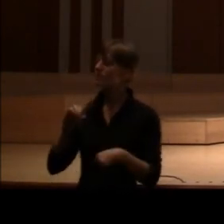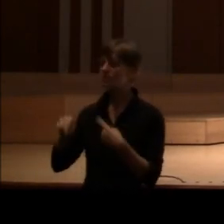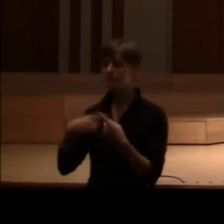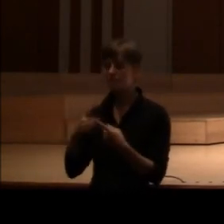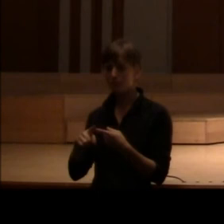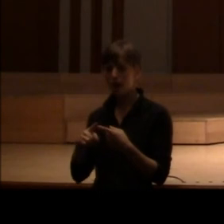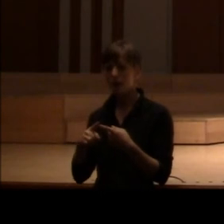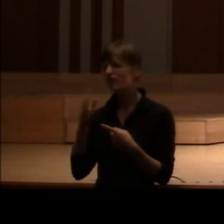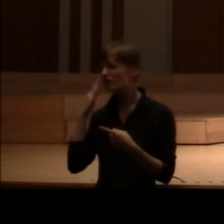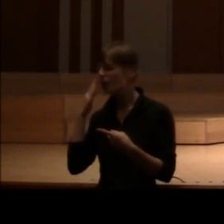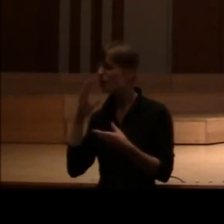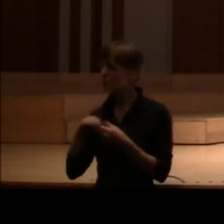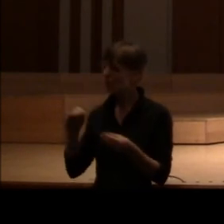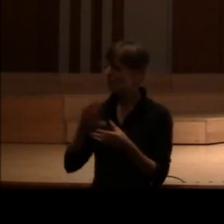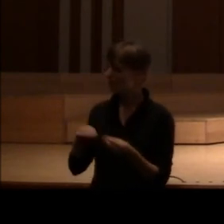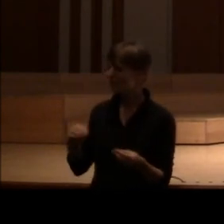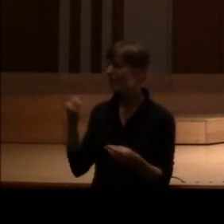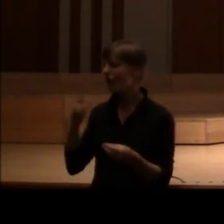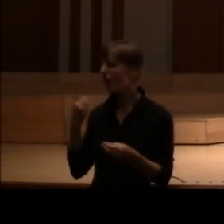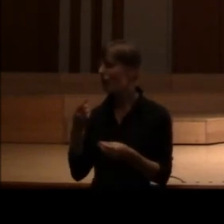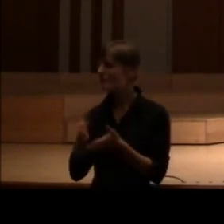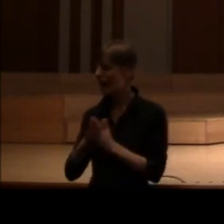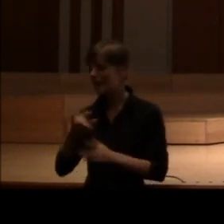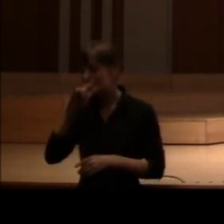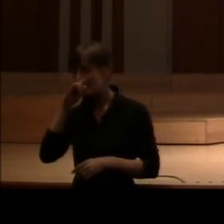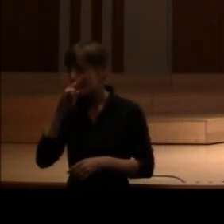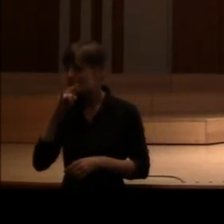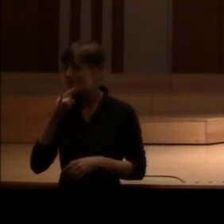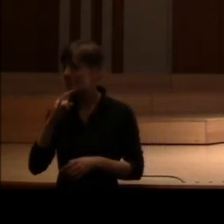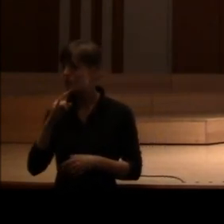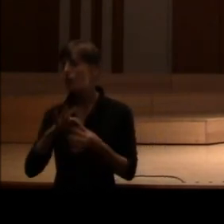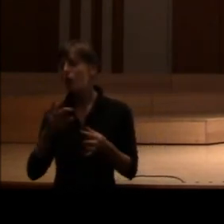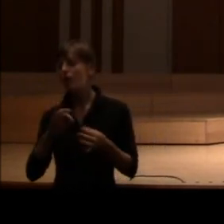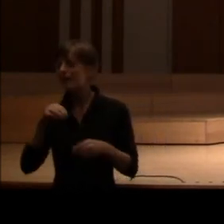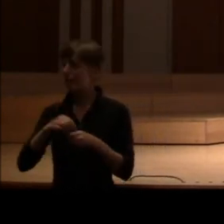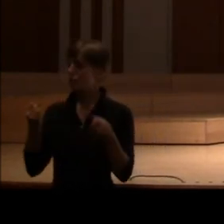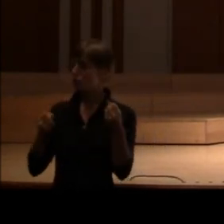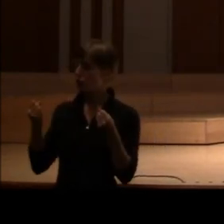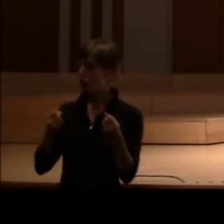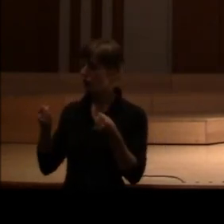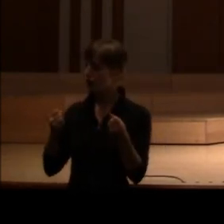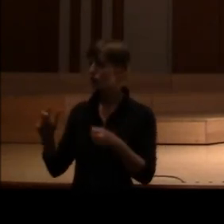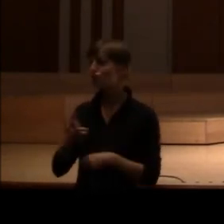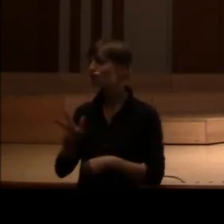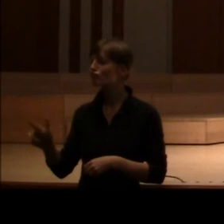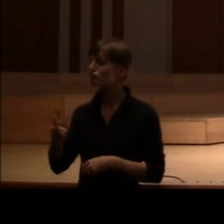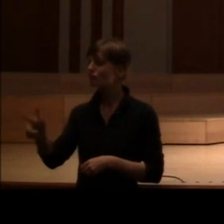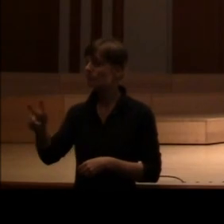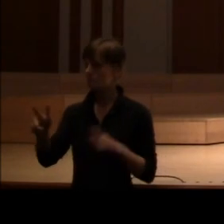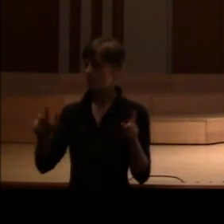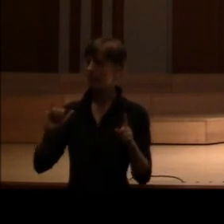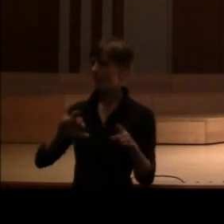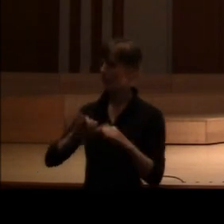tall stories that we'll always ask the kids to tell us in the car ride. And that's how she got into telling